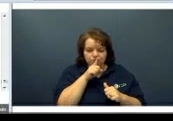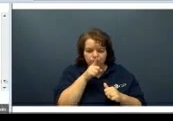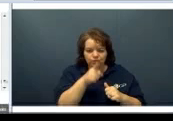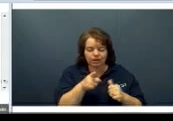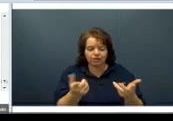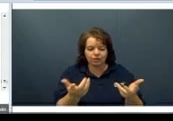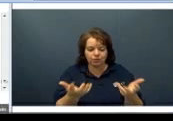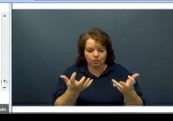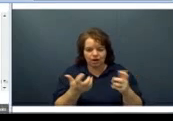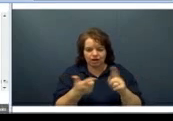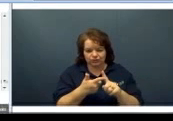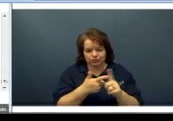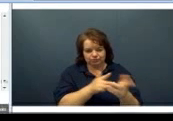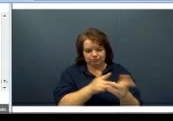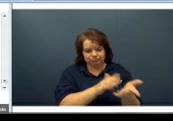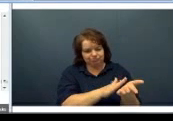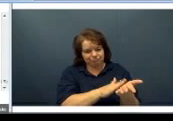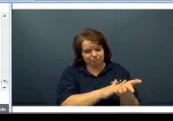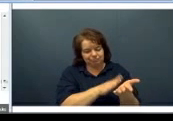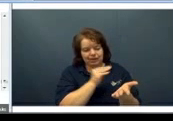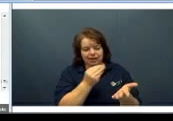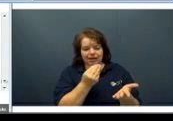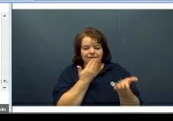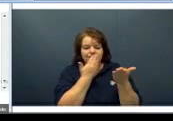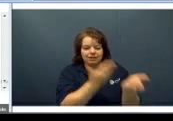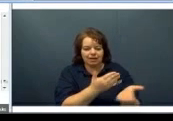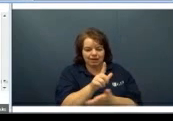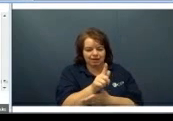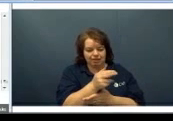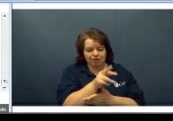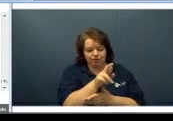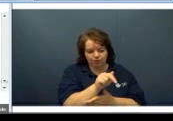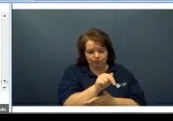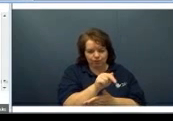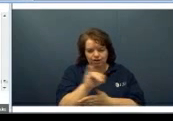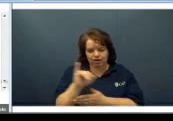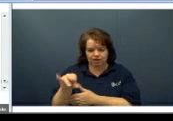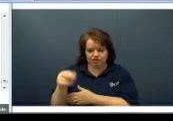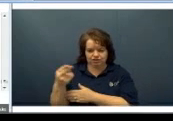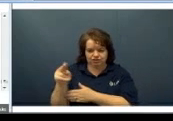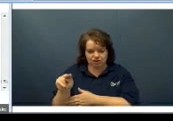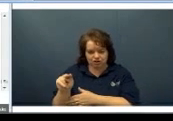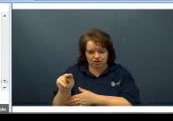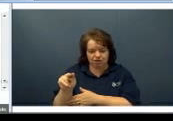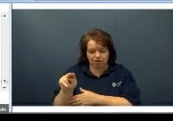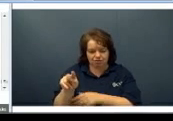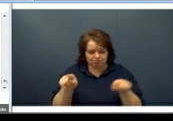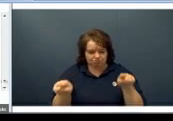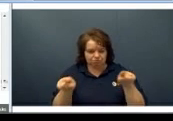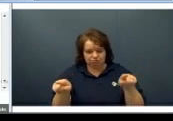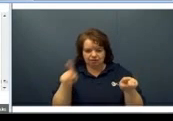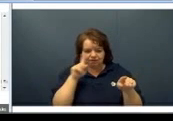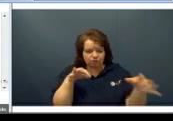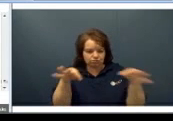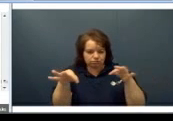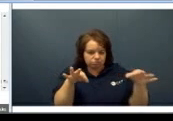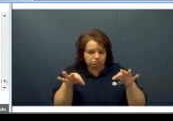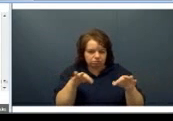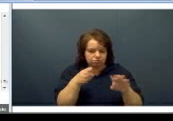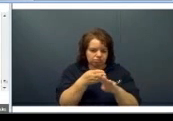And I really want to applaud and thank Laura and John